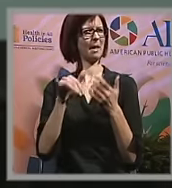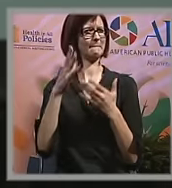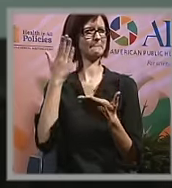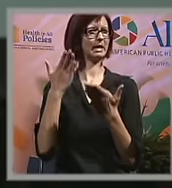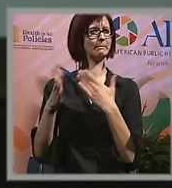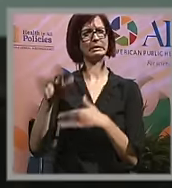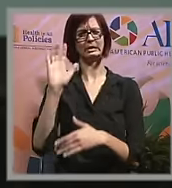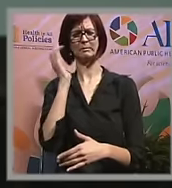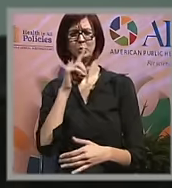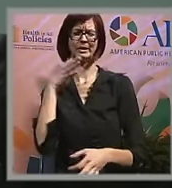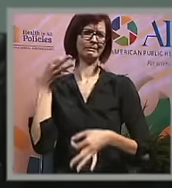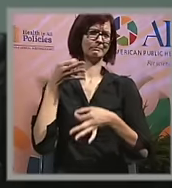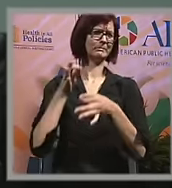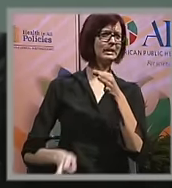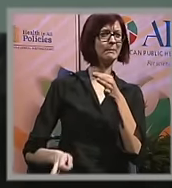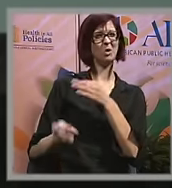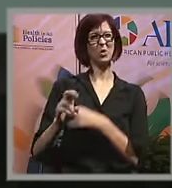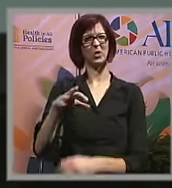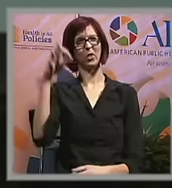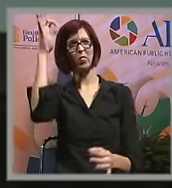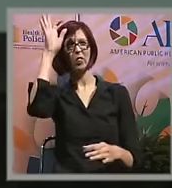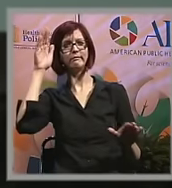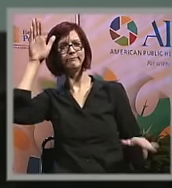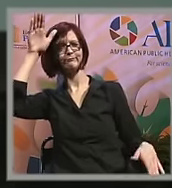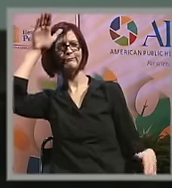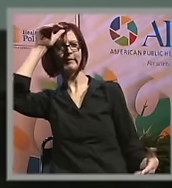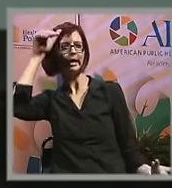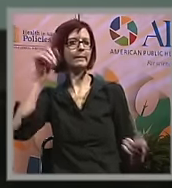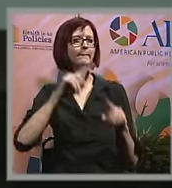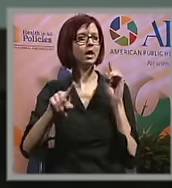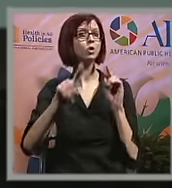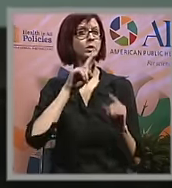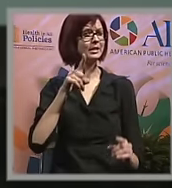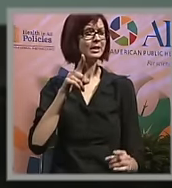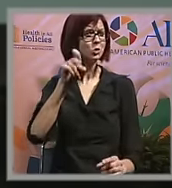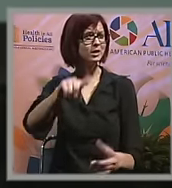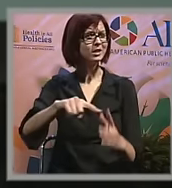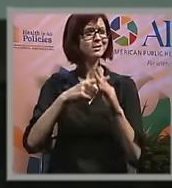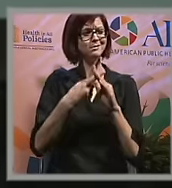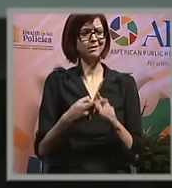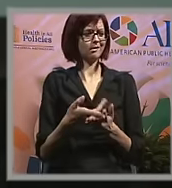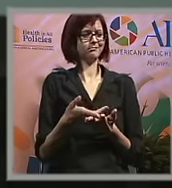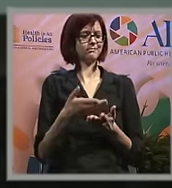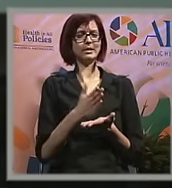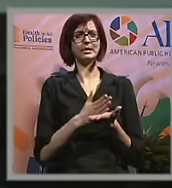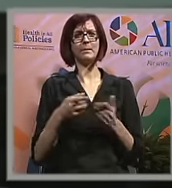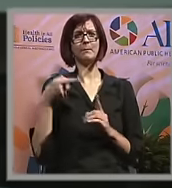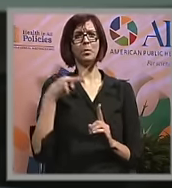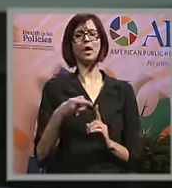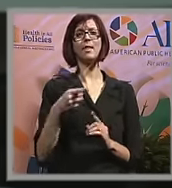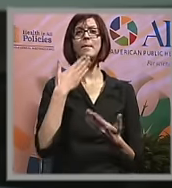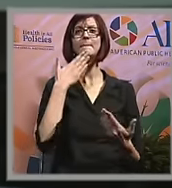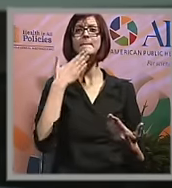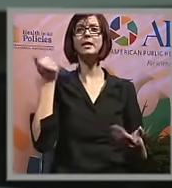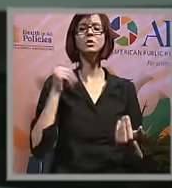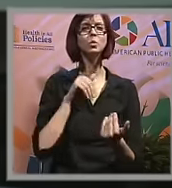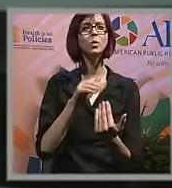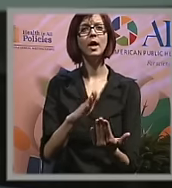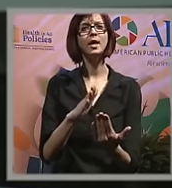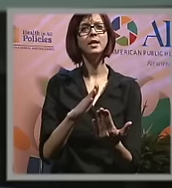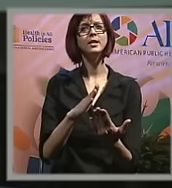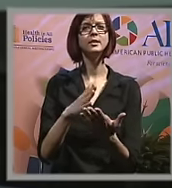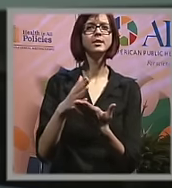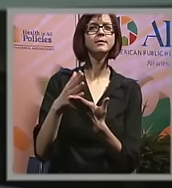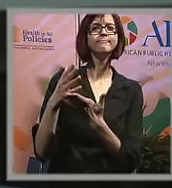sound simple or in some ways naive, but the fact is that you do have to start somewhere. And the best way is to get